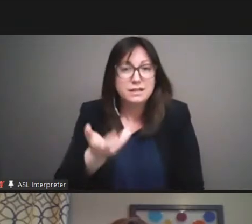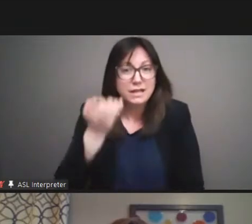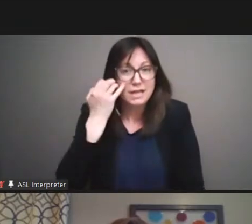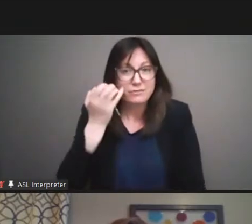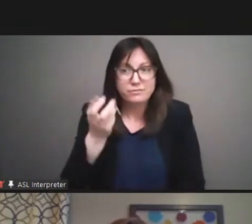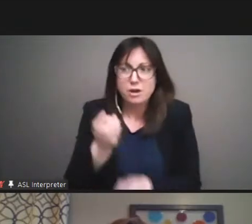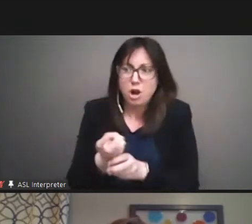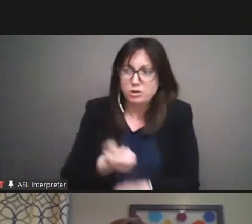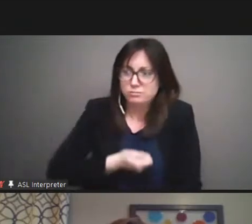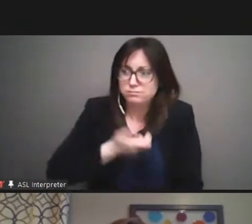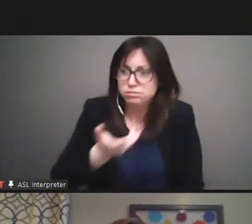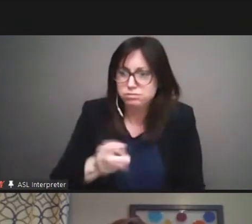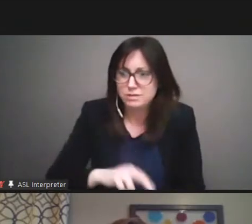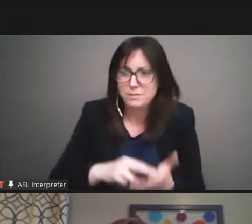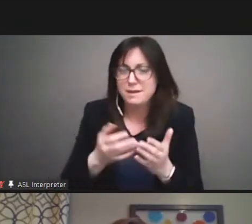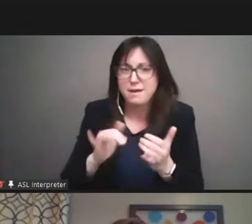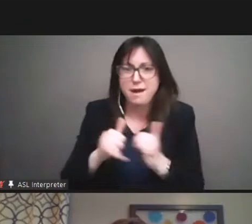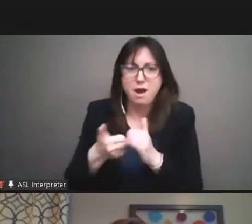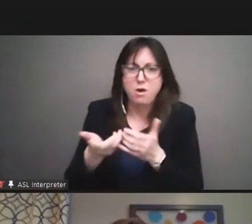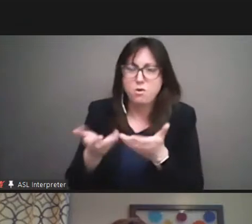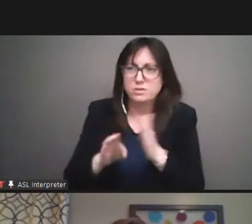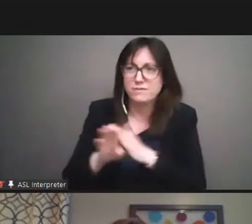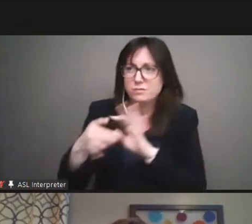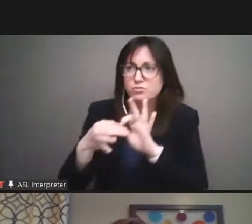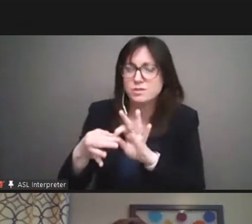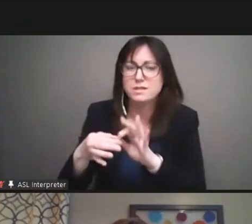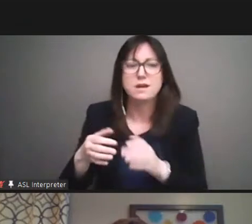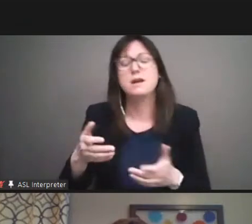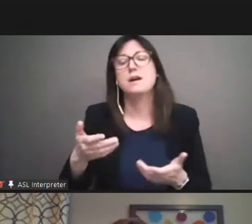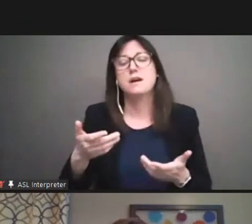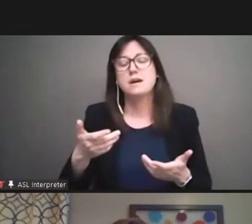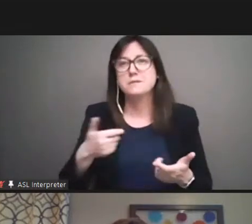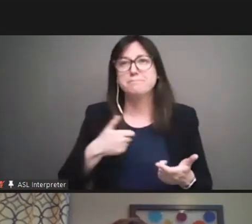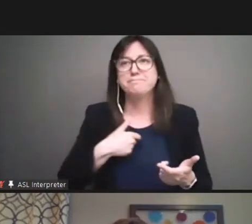So I don't want to blame past